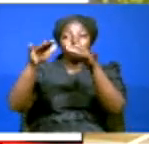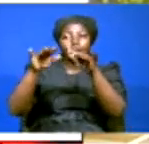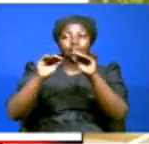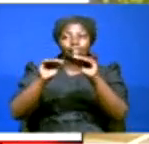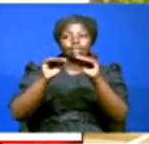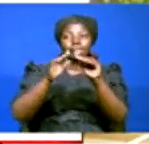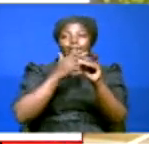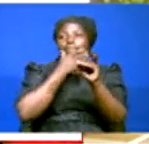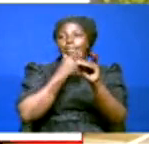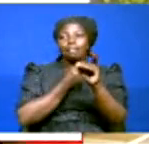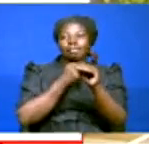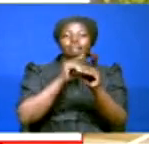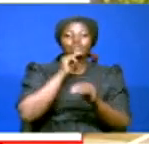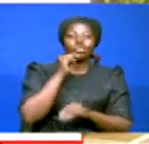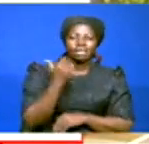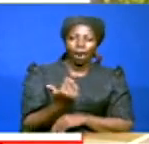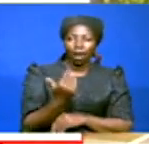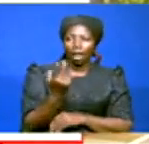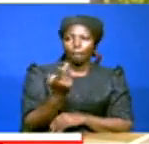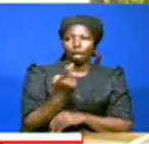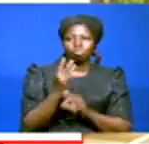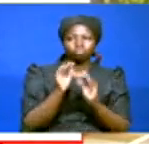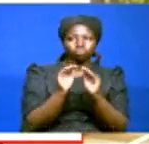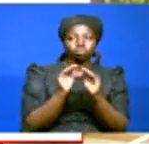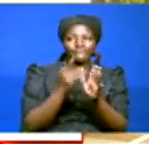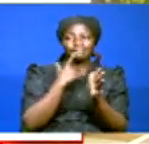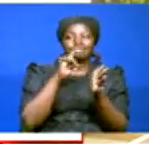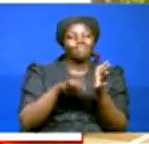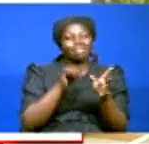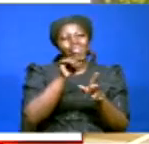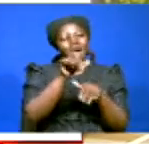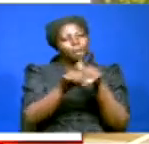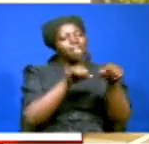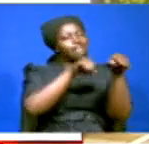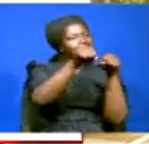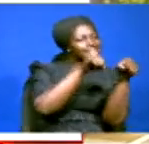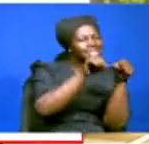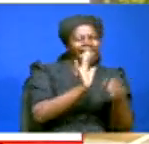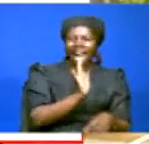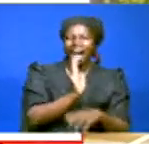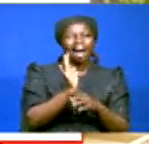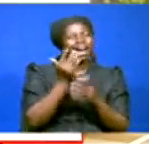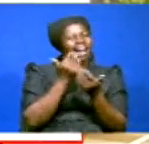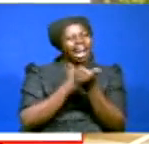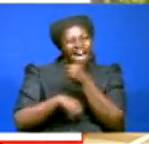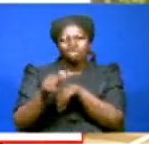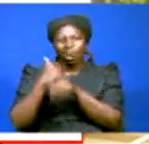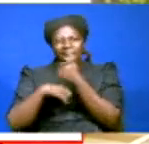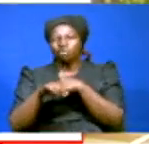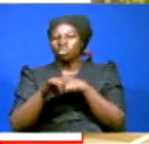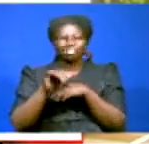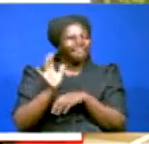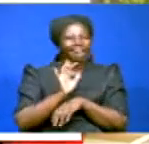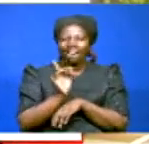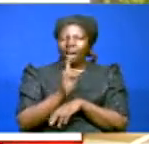the boy child that is not all about fighting, it's not all about taking things physical. There are so